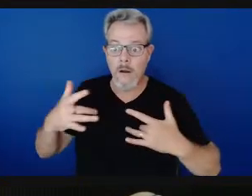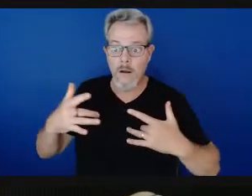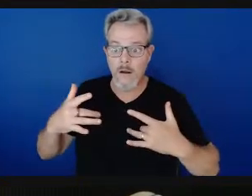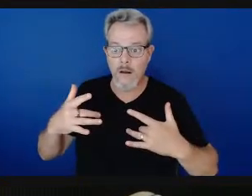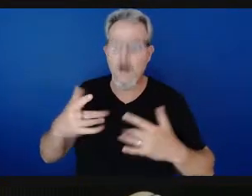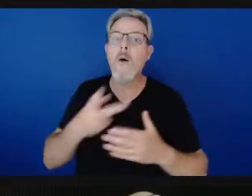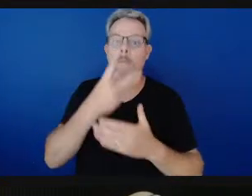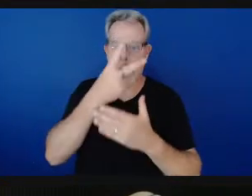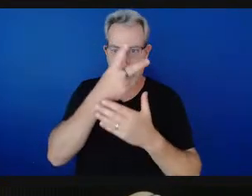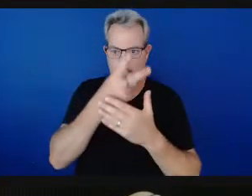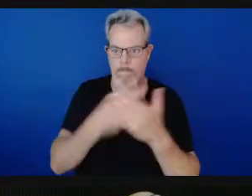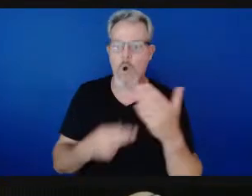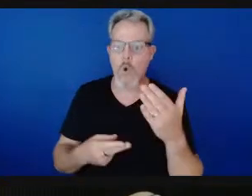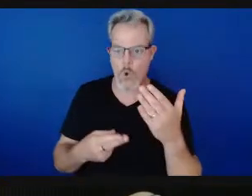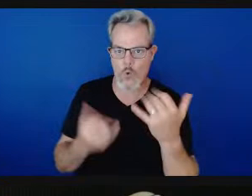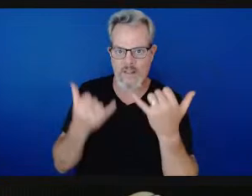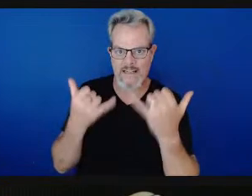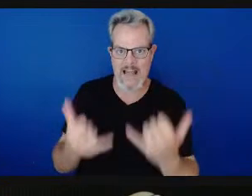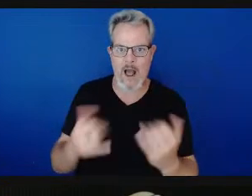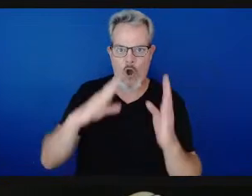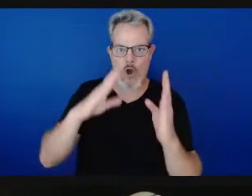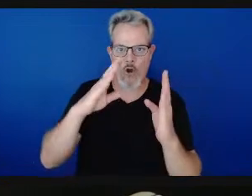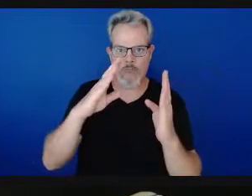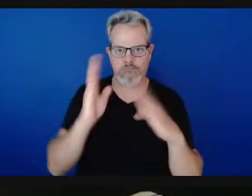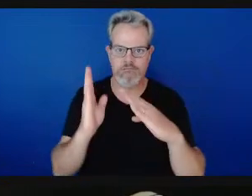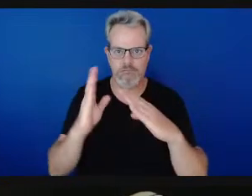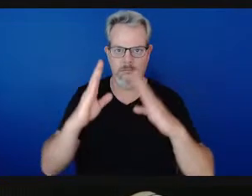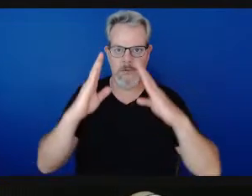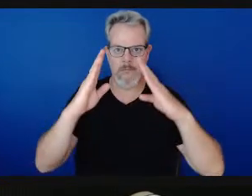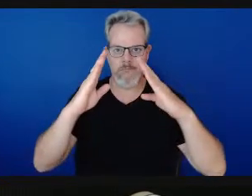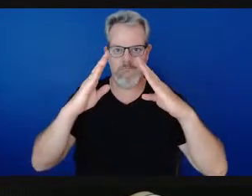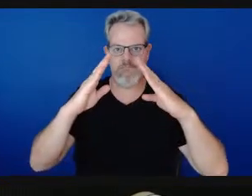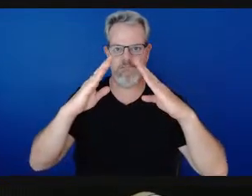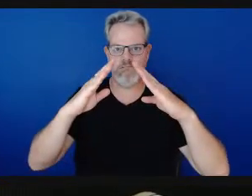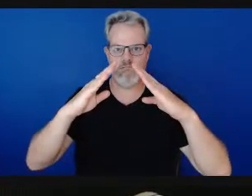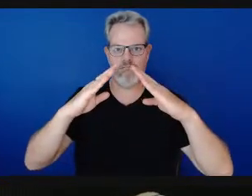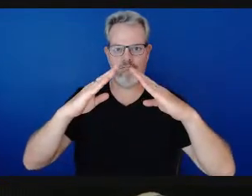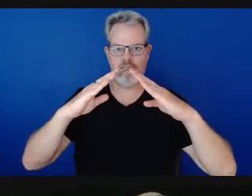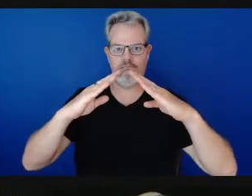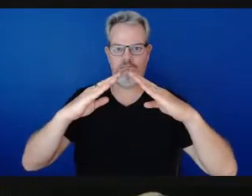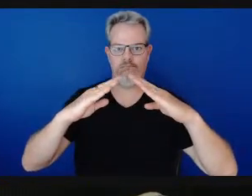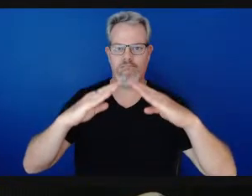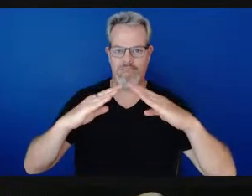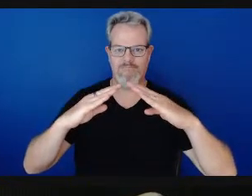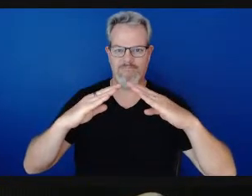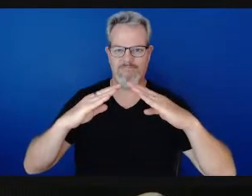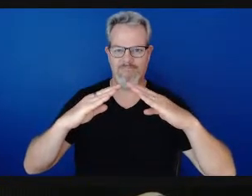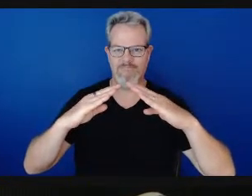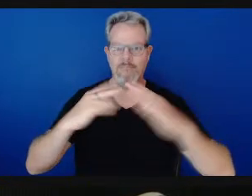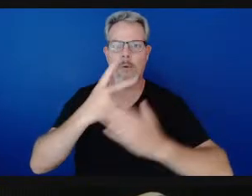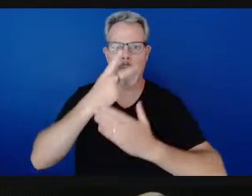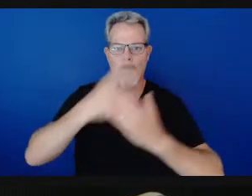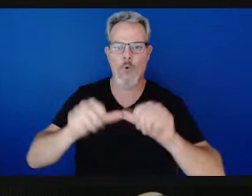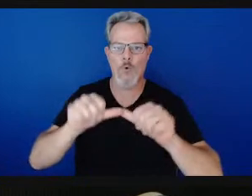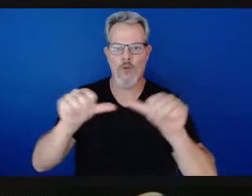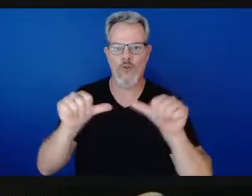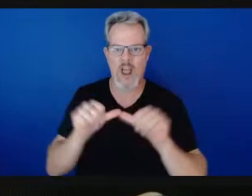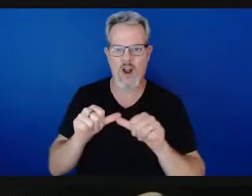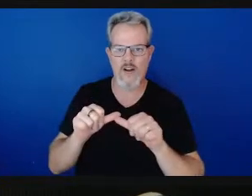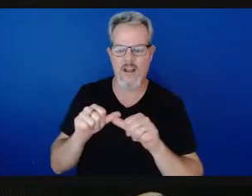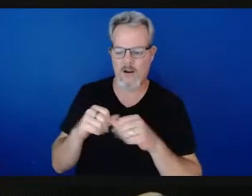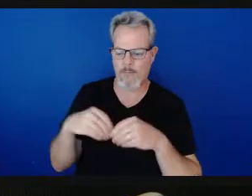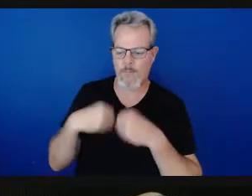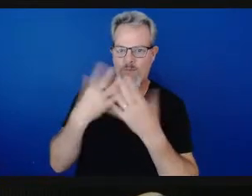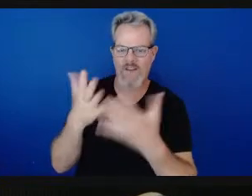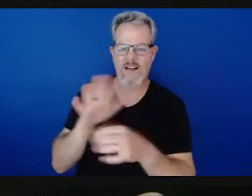both now deflating, right? So you see both those areas feeding pressure into the eruption.